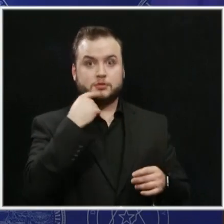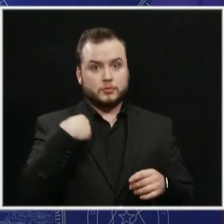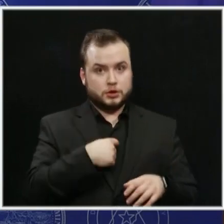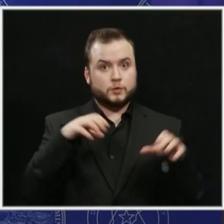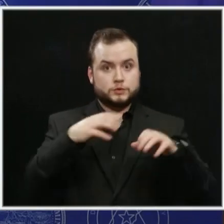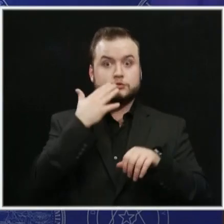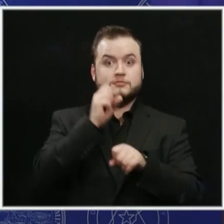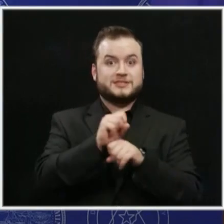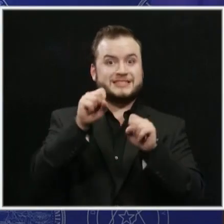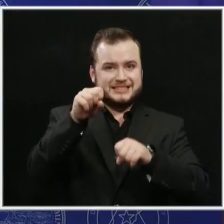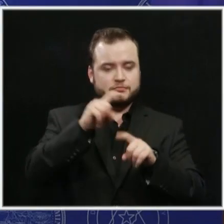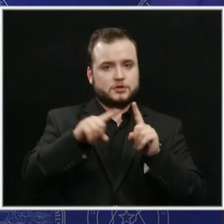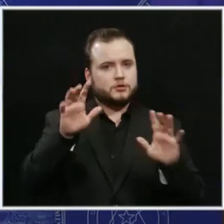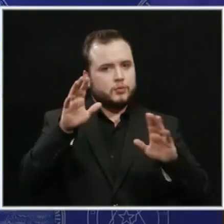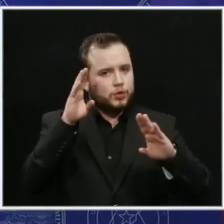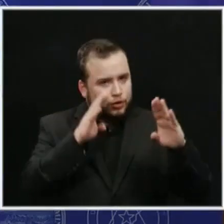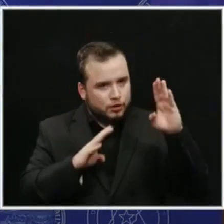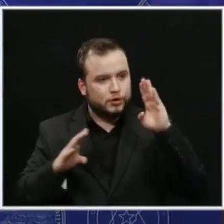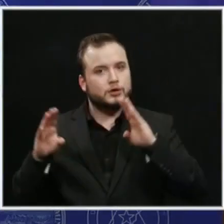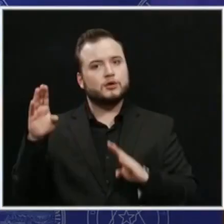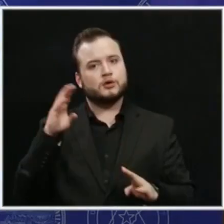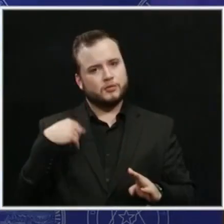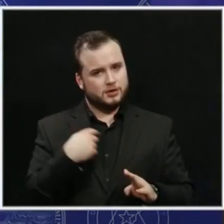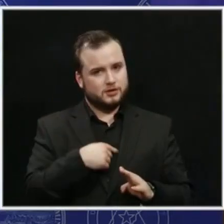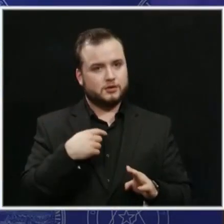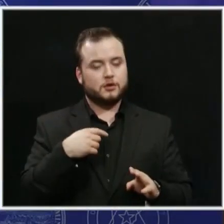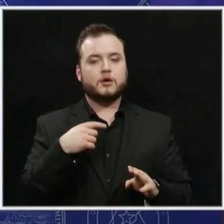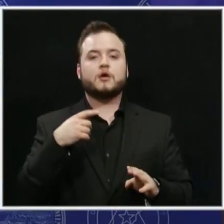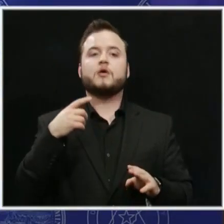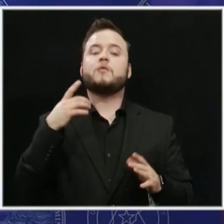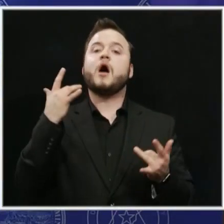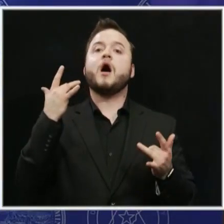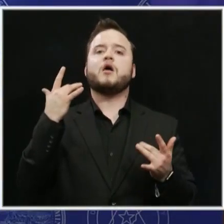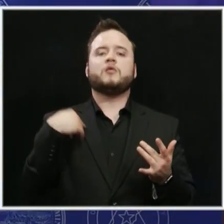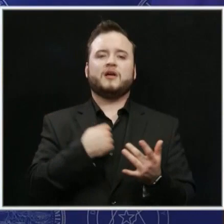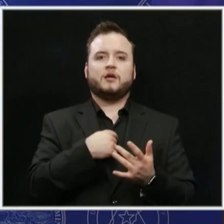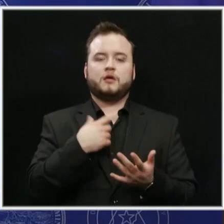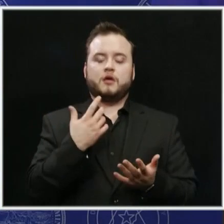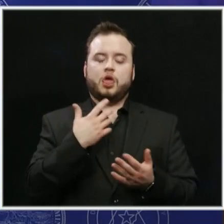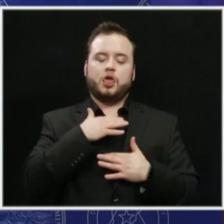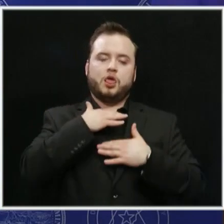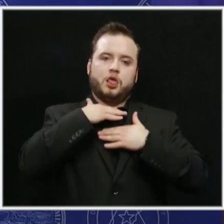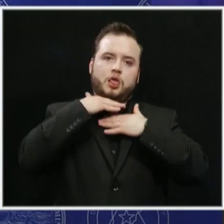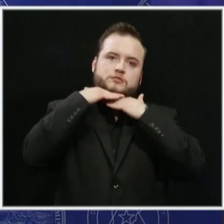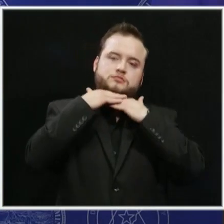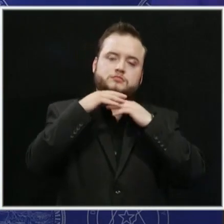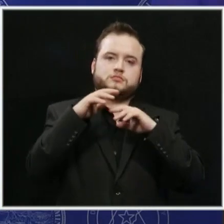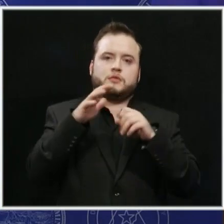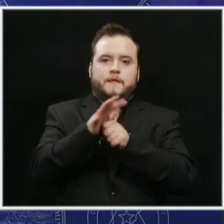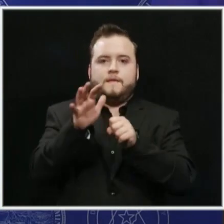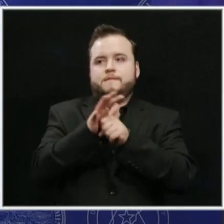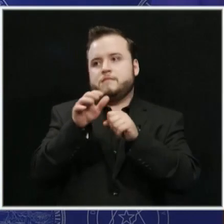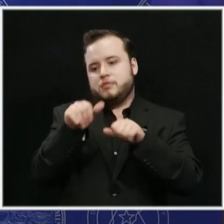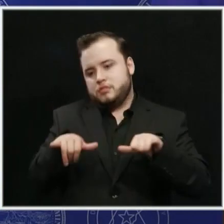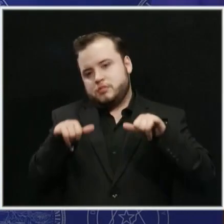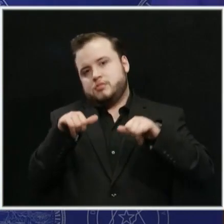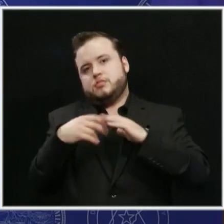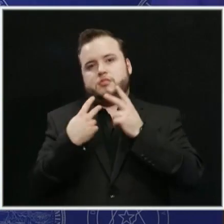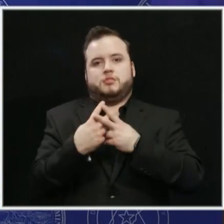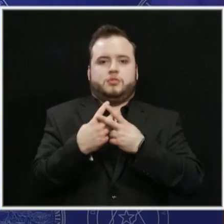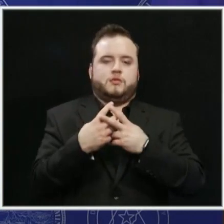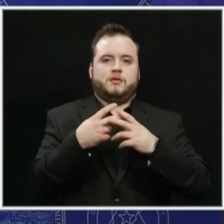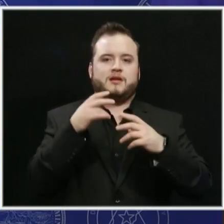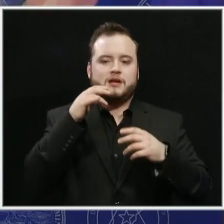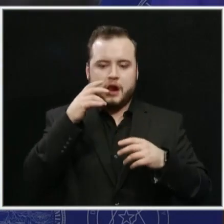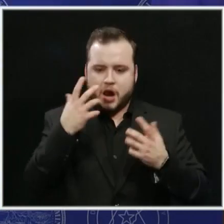where we're starting to maybe move towards a peak. And so that's going to be the part that we have to balance. We have to figure